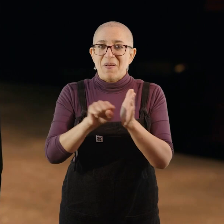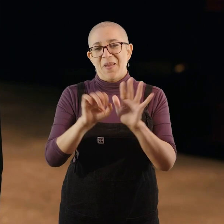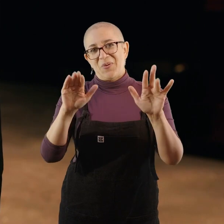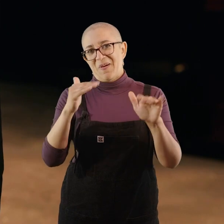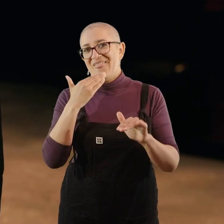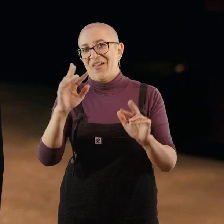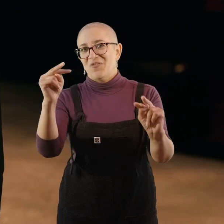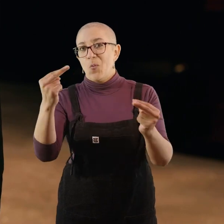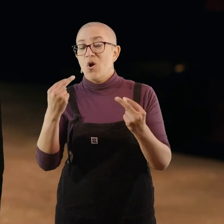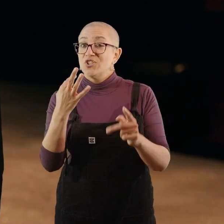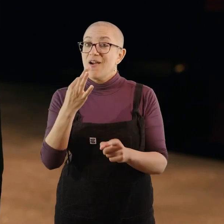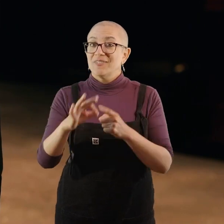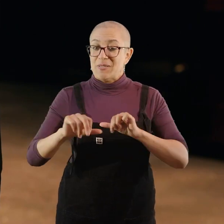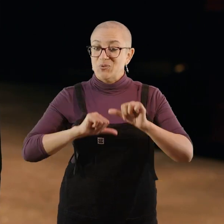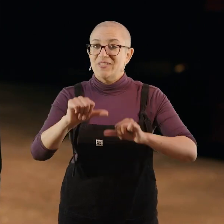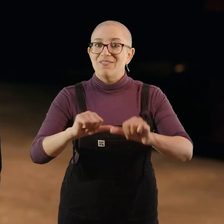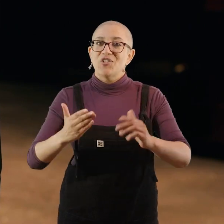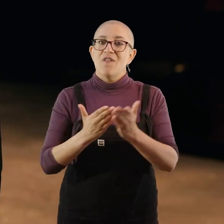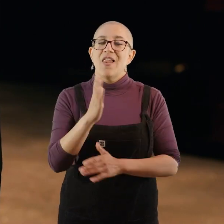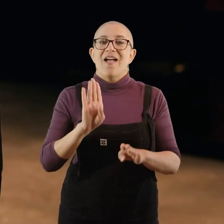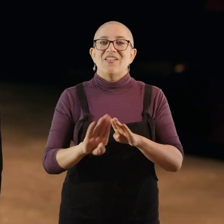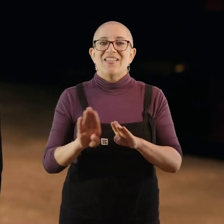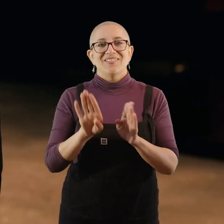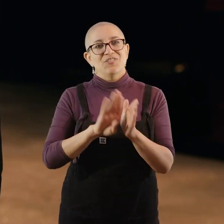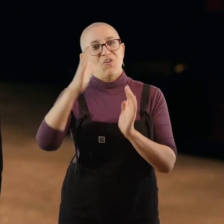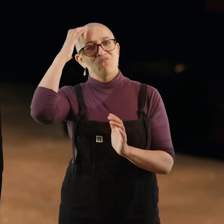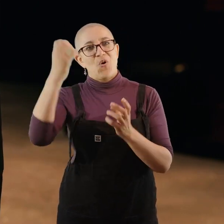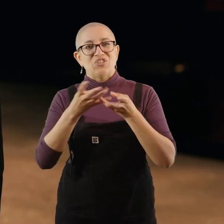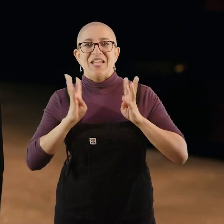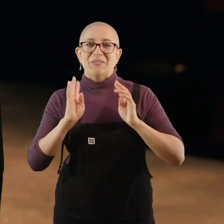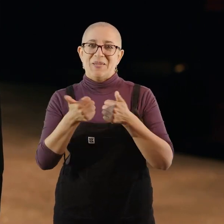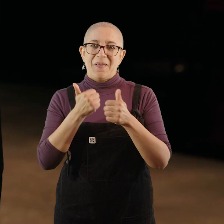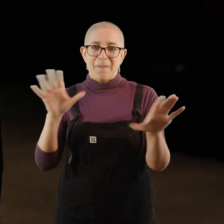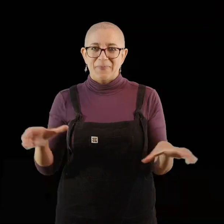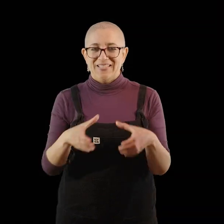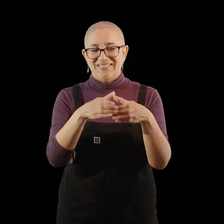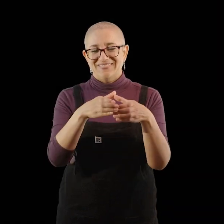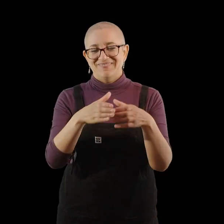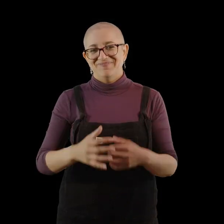thanks for tuning in to our special series of live lessons from the Royal Shakespeare Company.